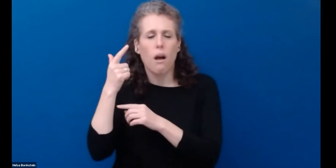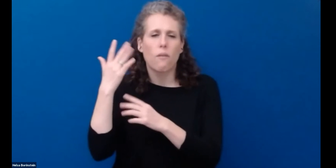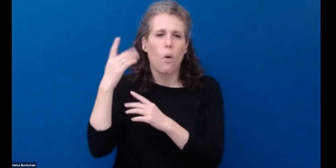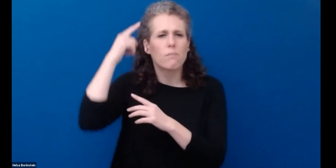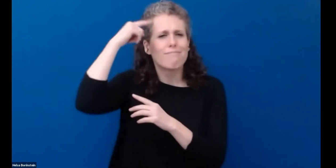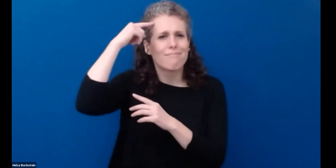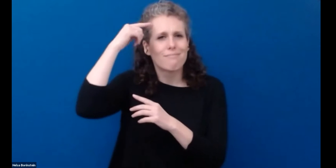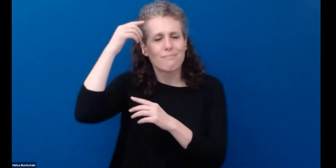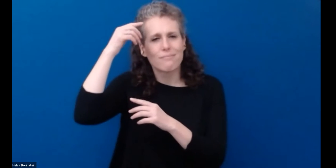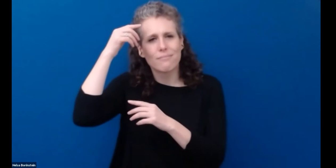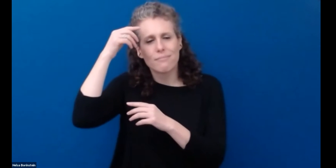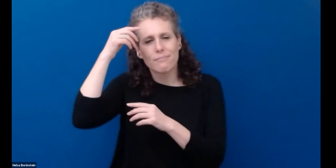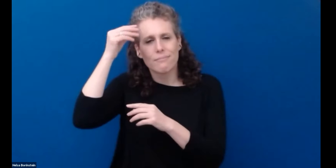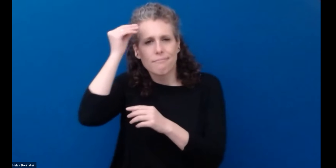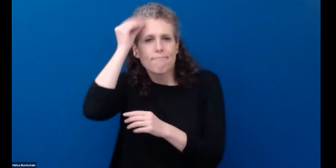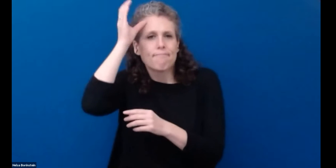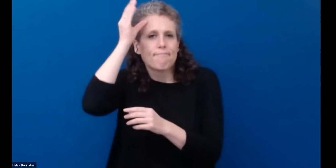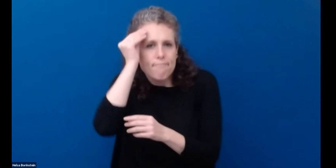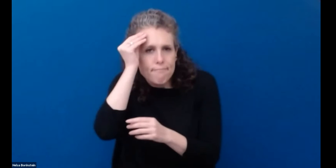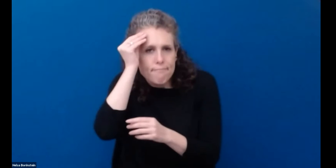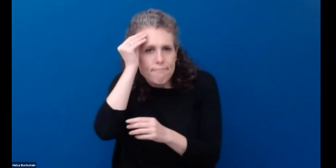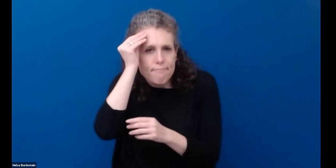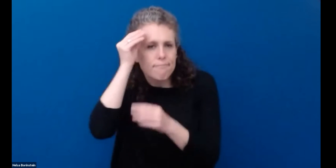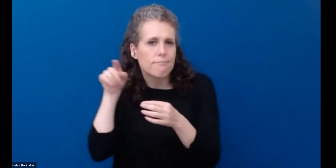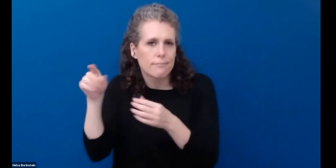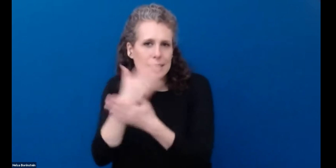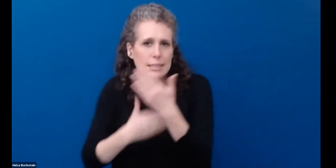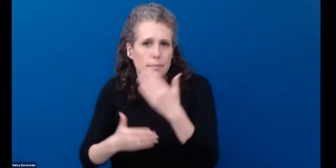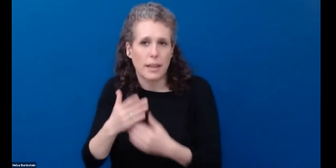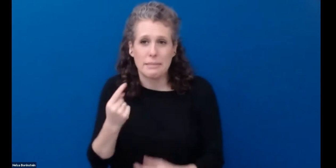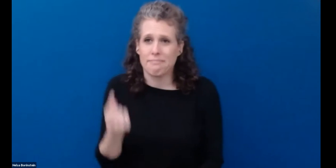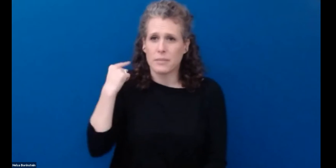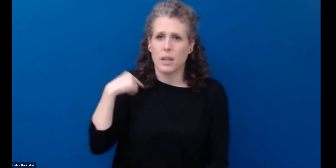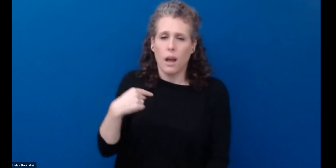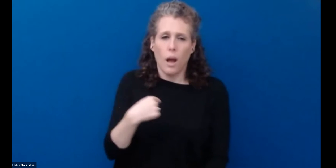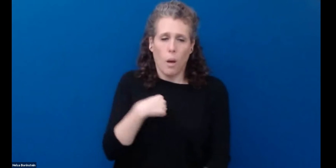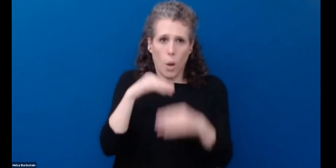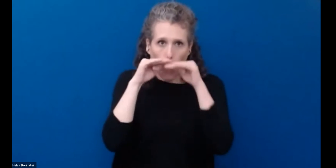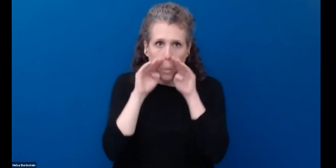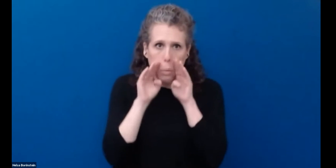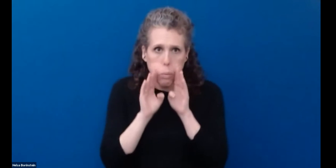That I was very upset the other day because we were invited into